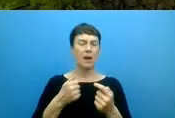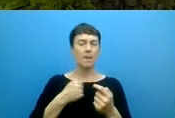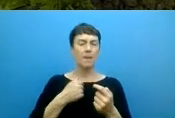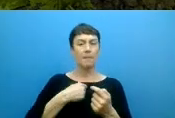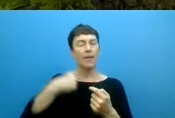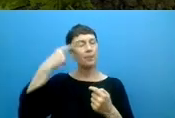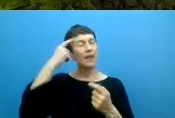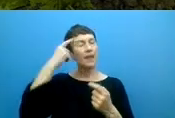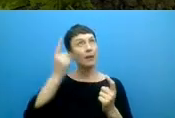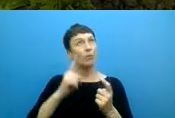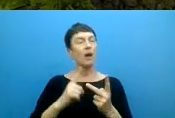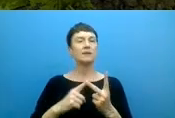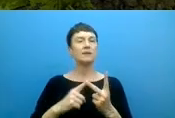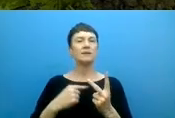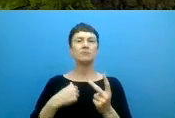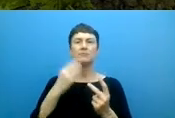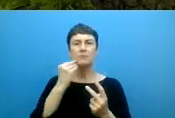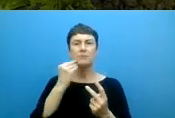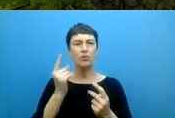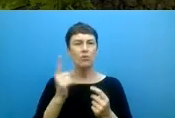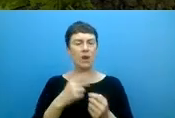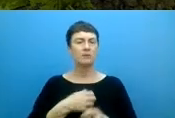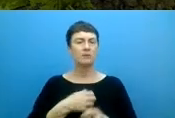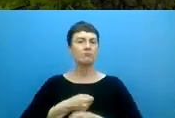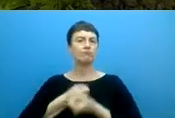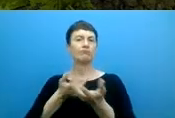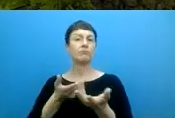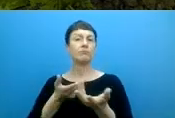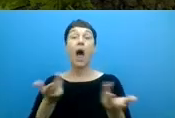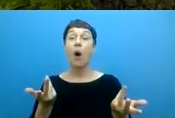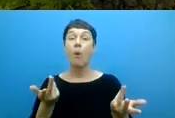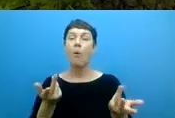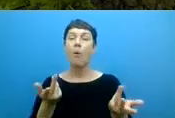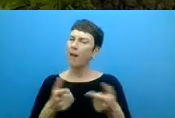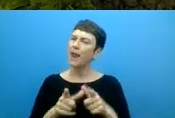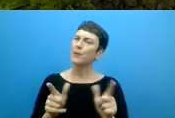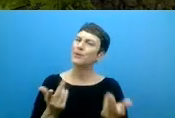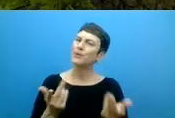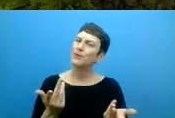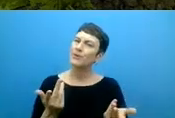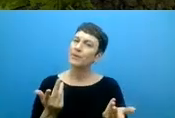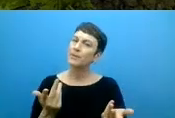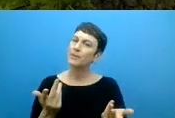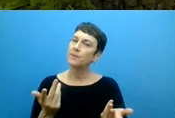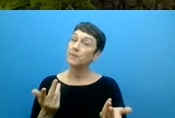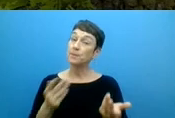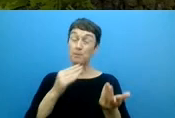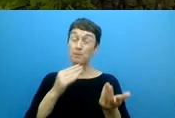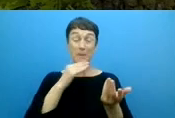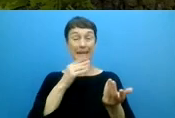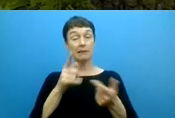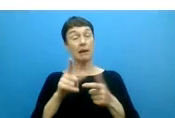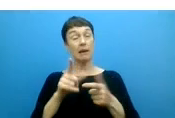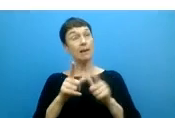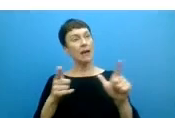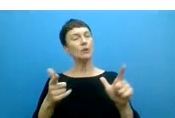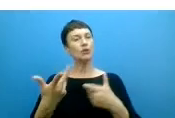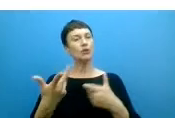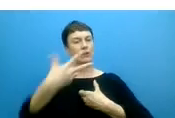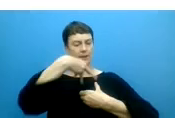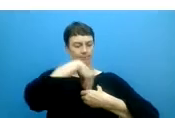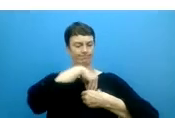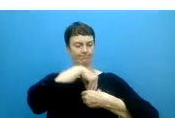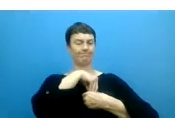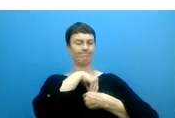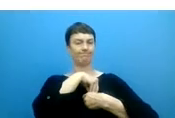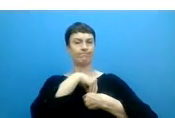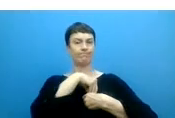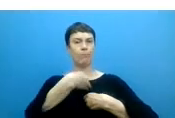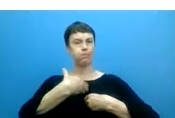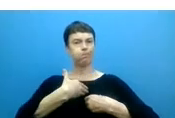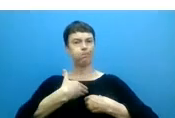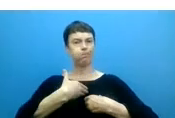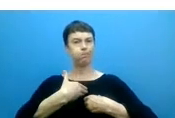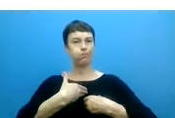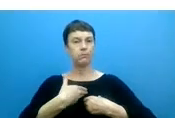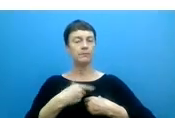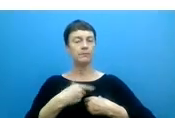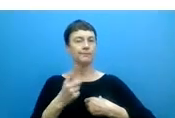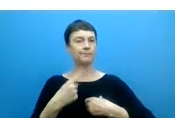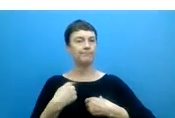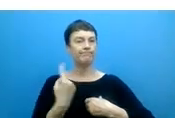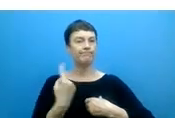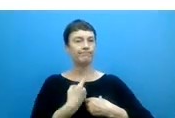you is through language. So language is a part of us, and we need to make space